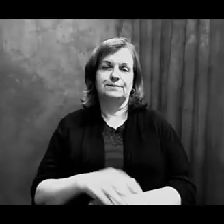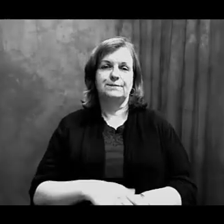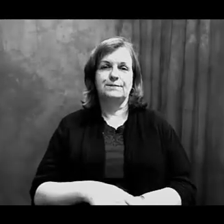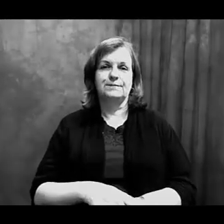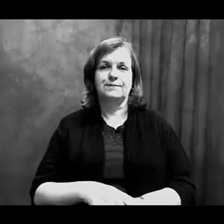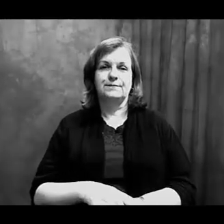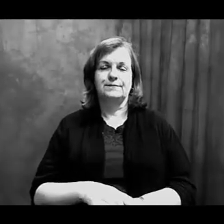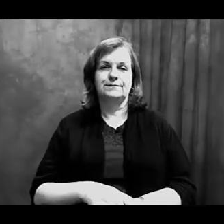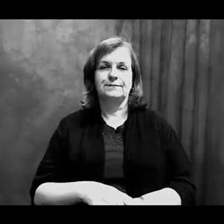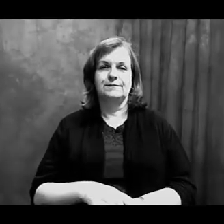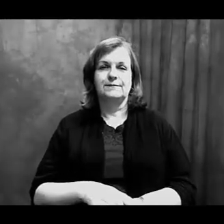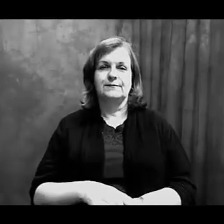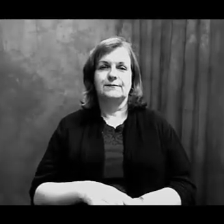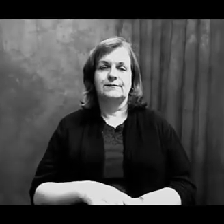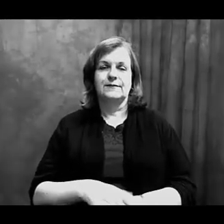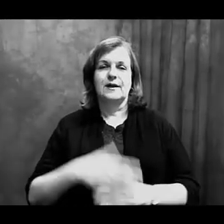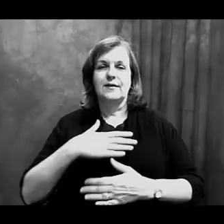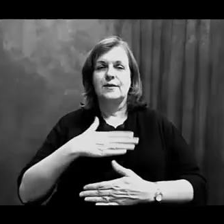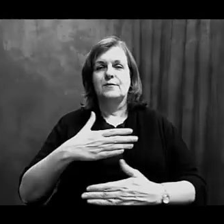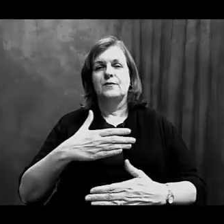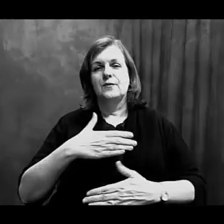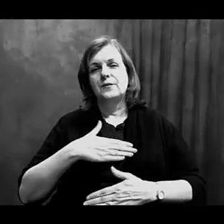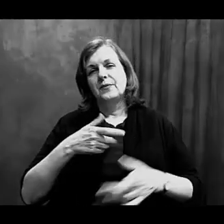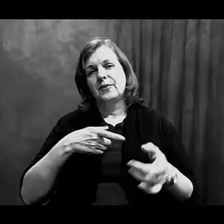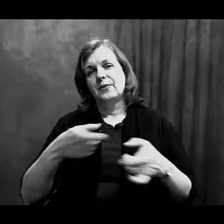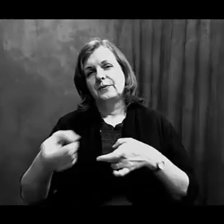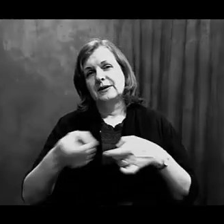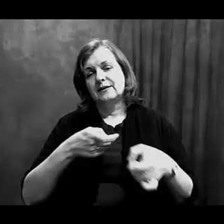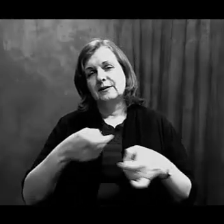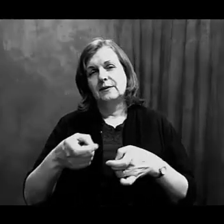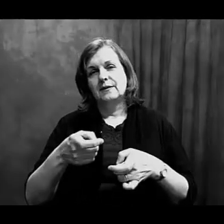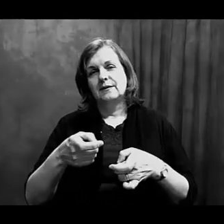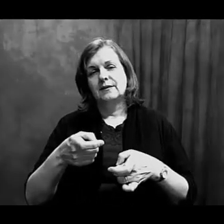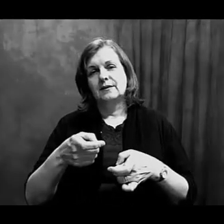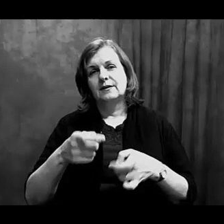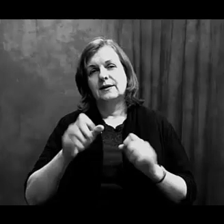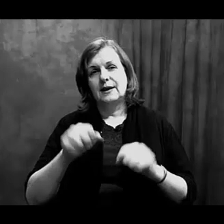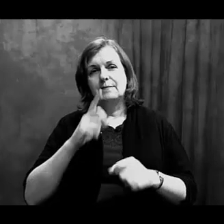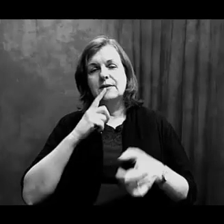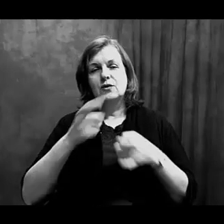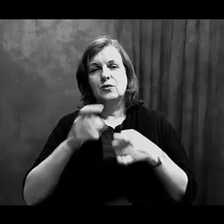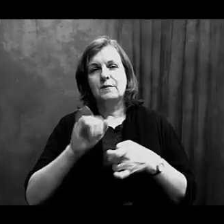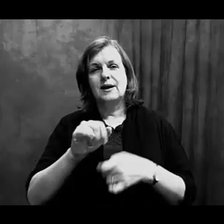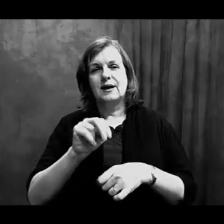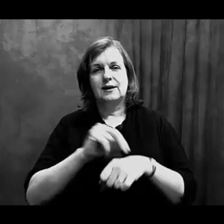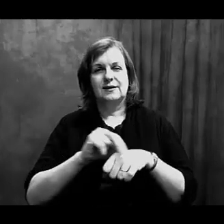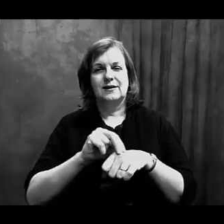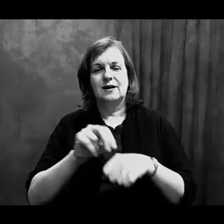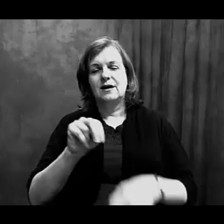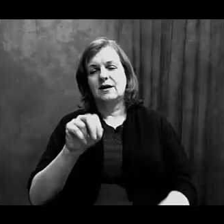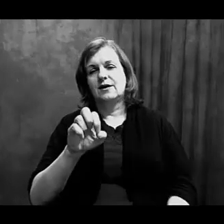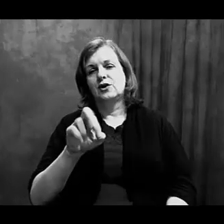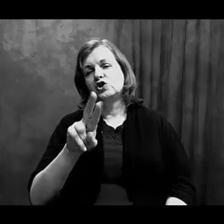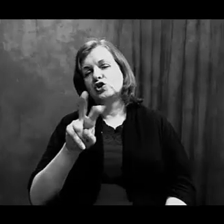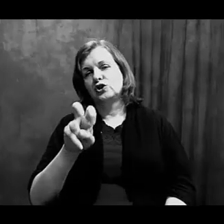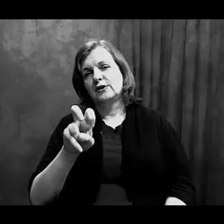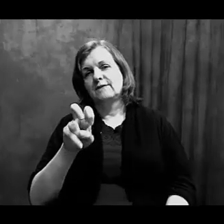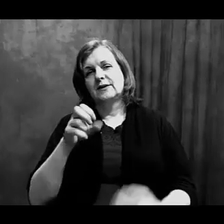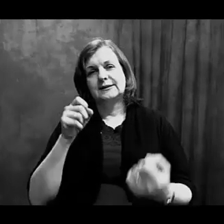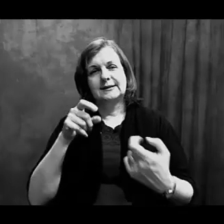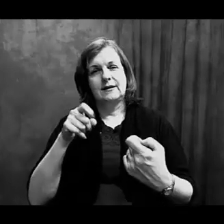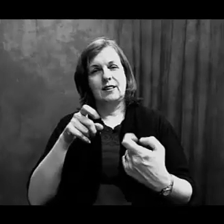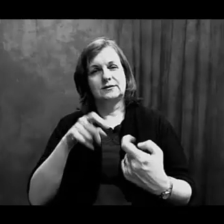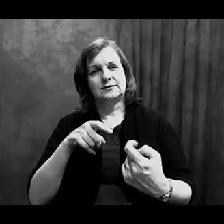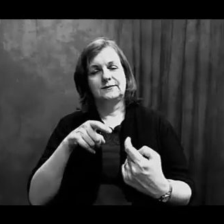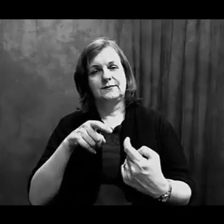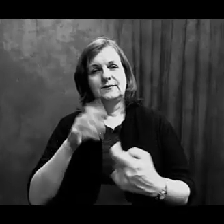The regulation of this breathing will also be controlled by nervous signals. Because what you will see